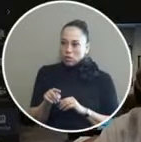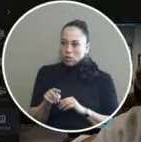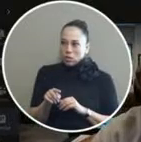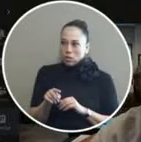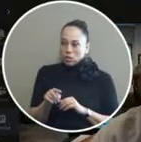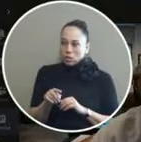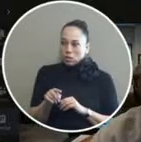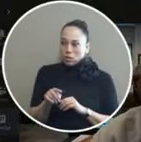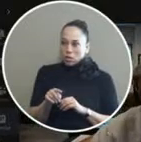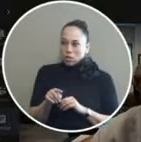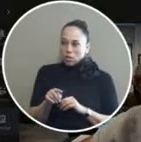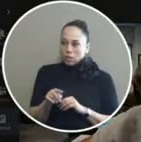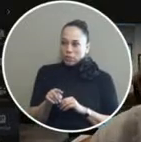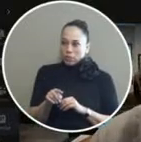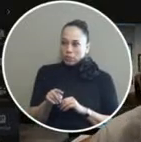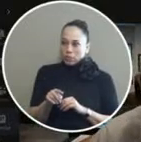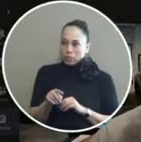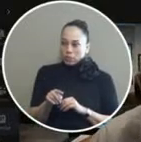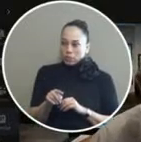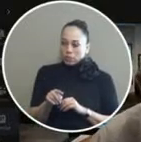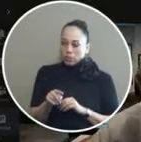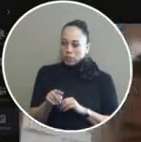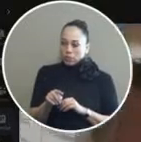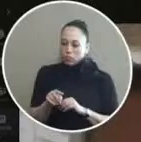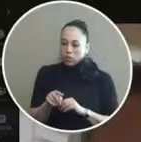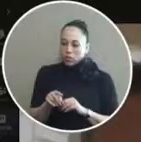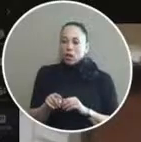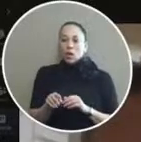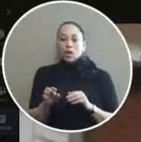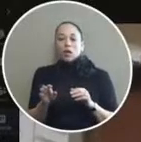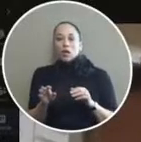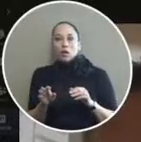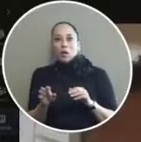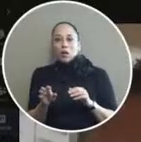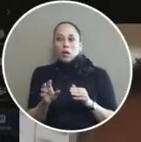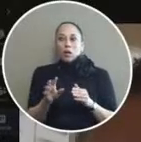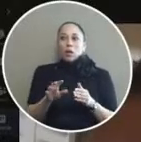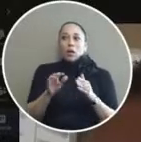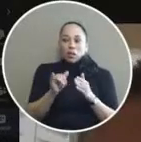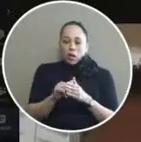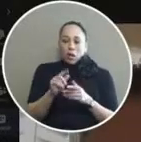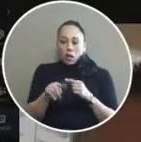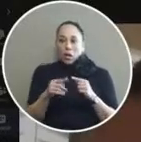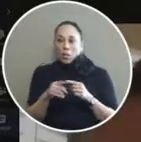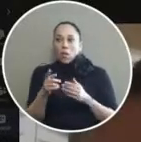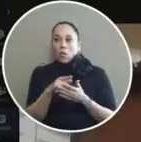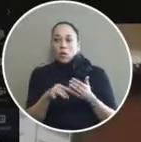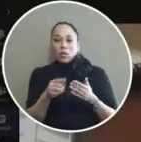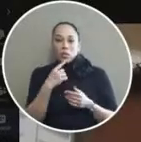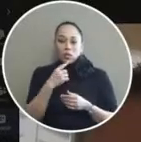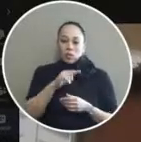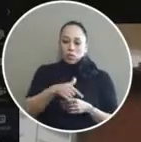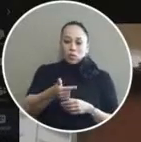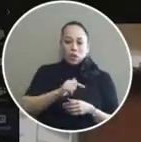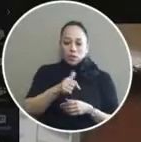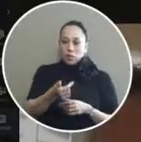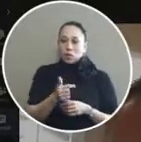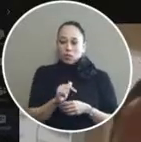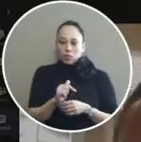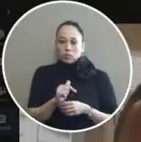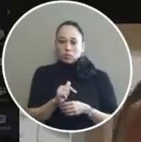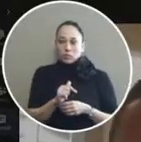question, and you know this deal with you and what y'all were just going back and forth with.